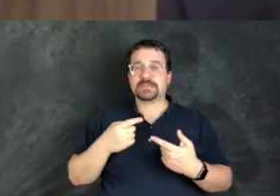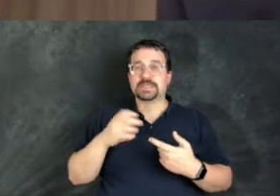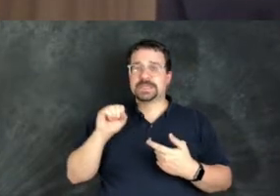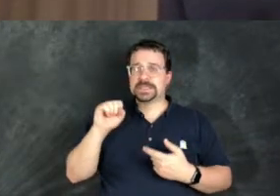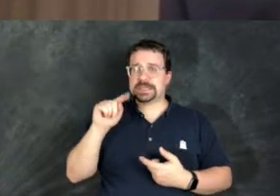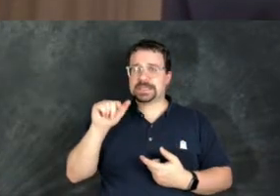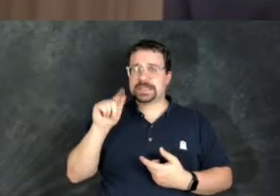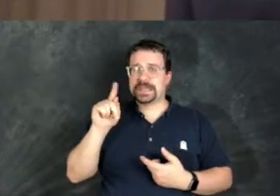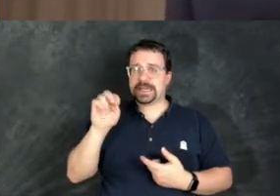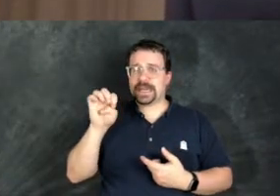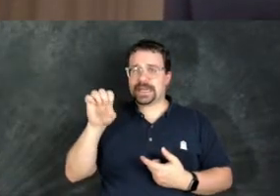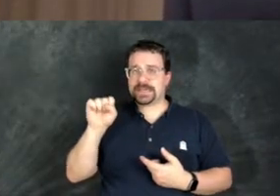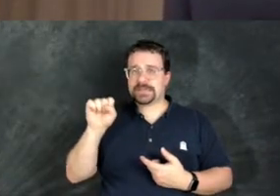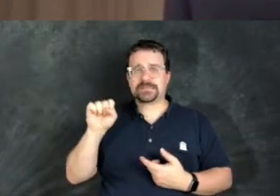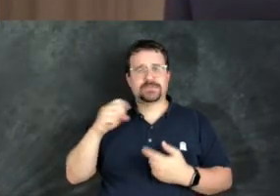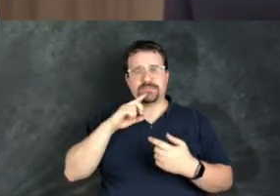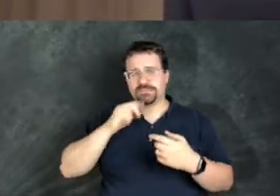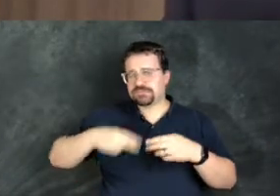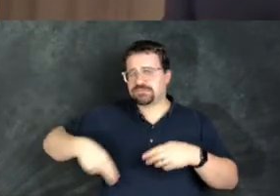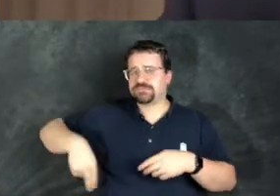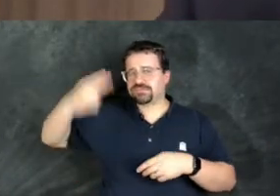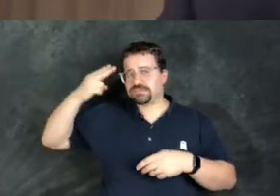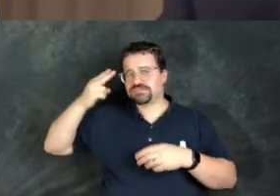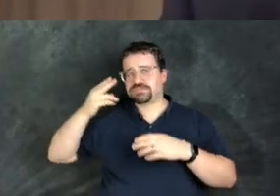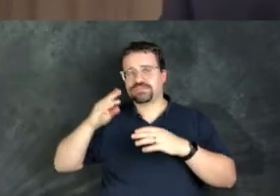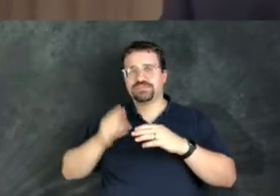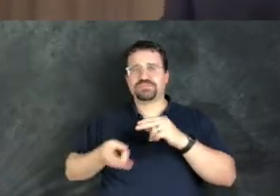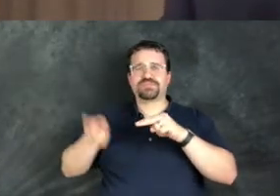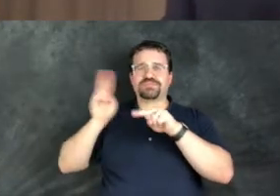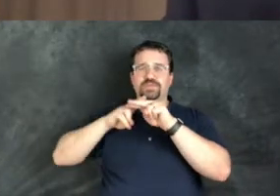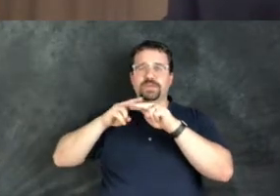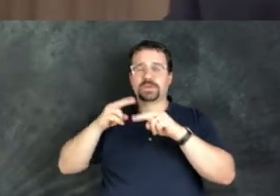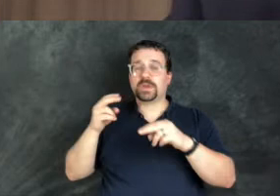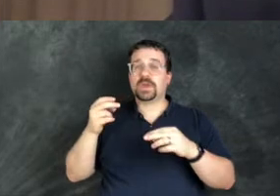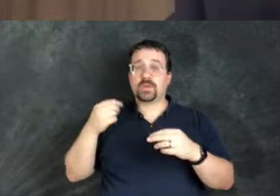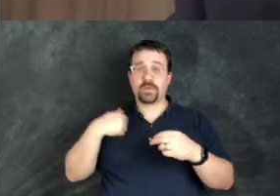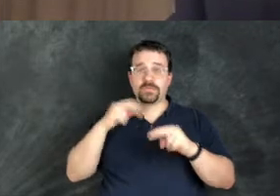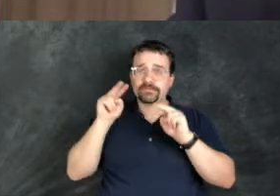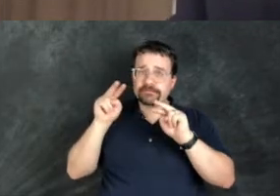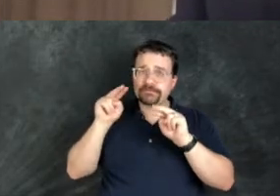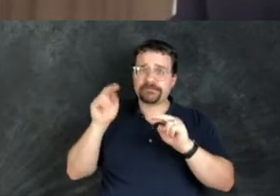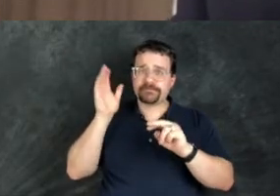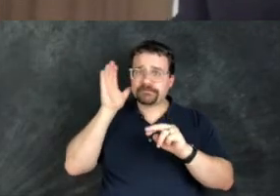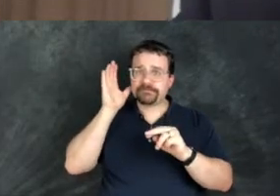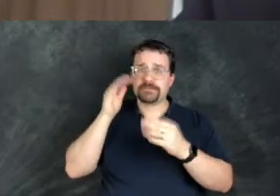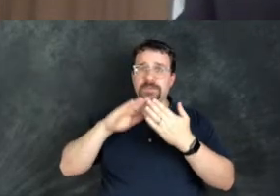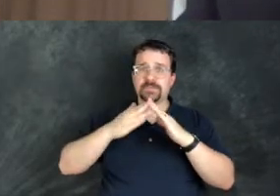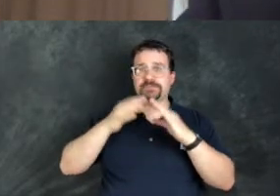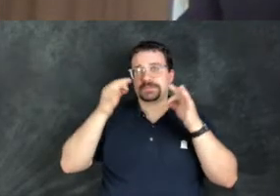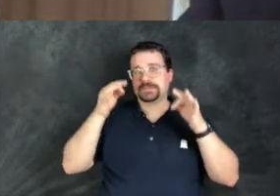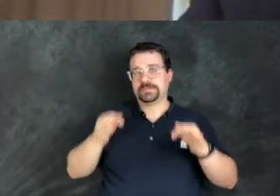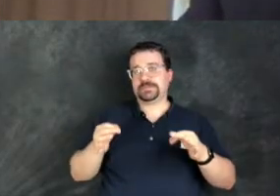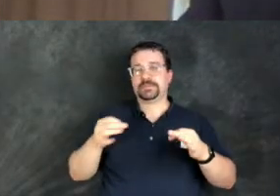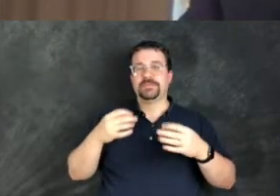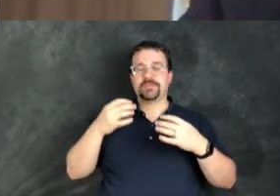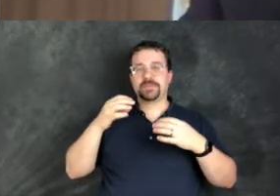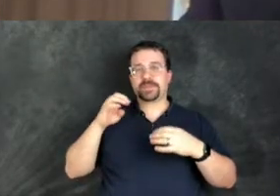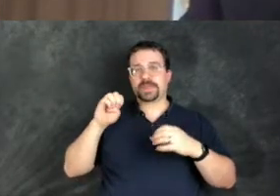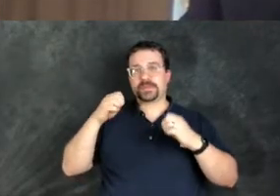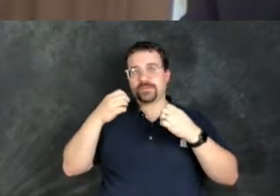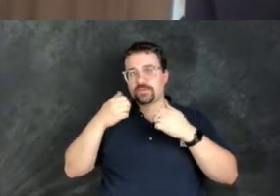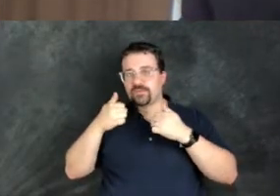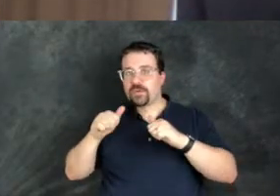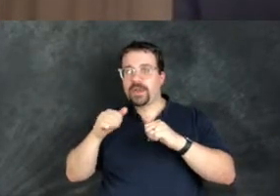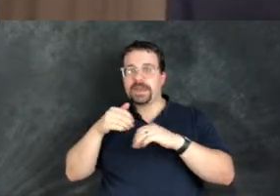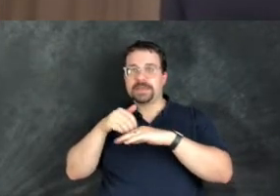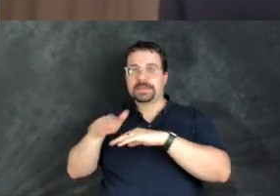the stakes are so incredibly high. We've all watched and listened as our community has made the decision to experiment with